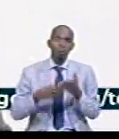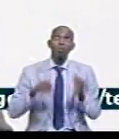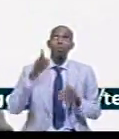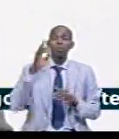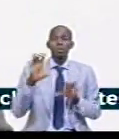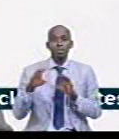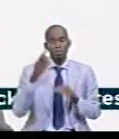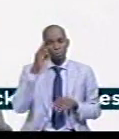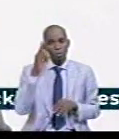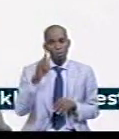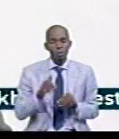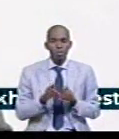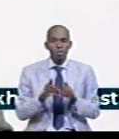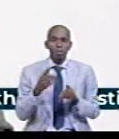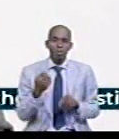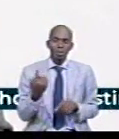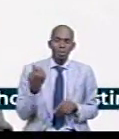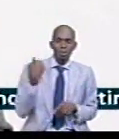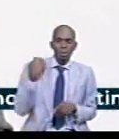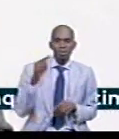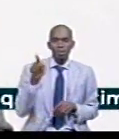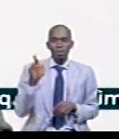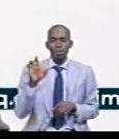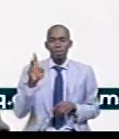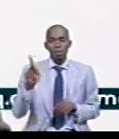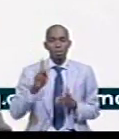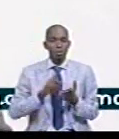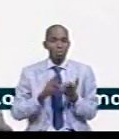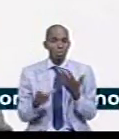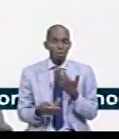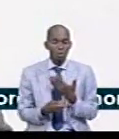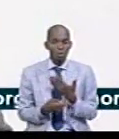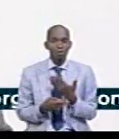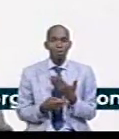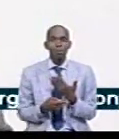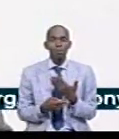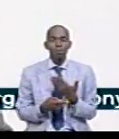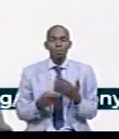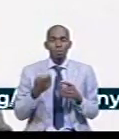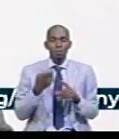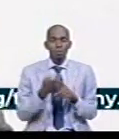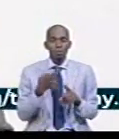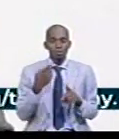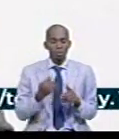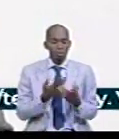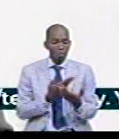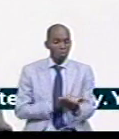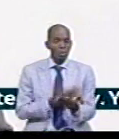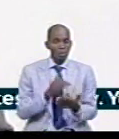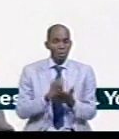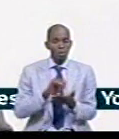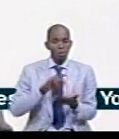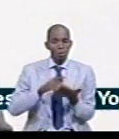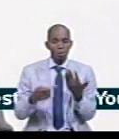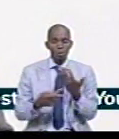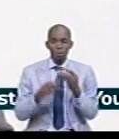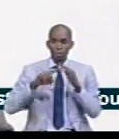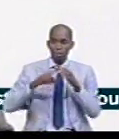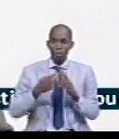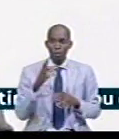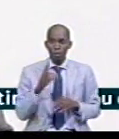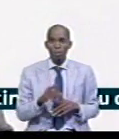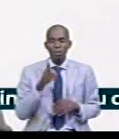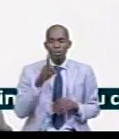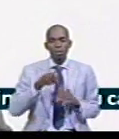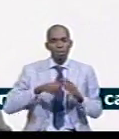the last GCK program. On the morning that the GCK program started, I started